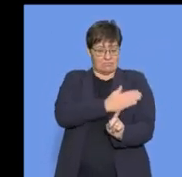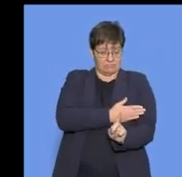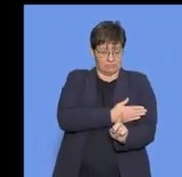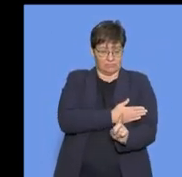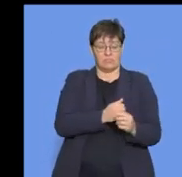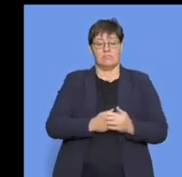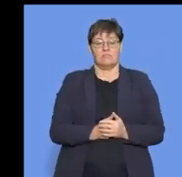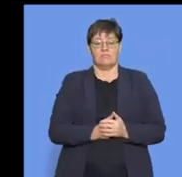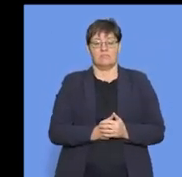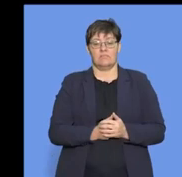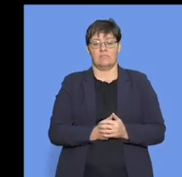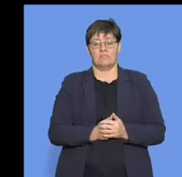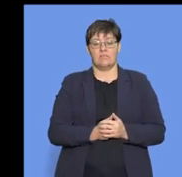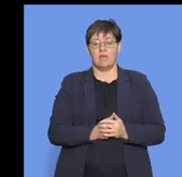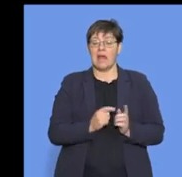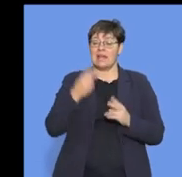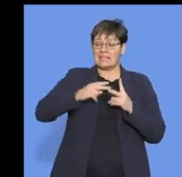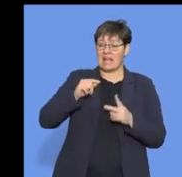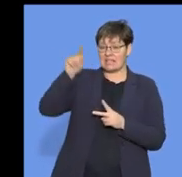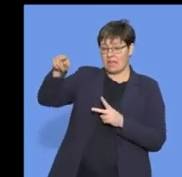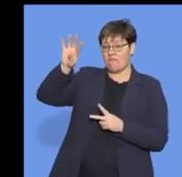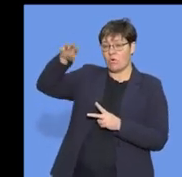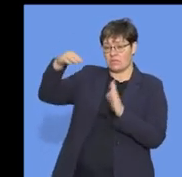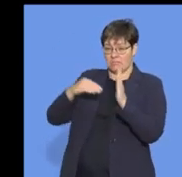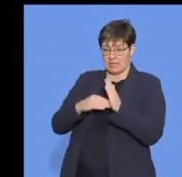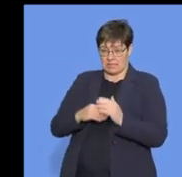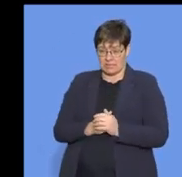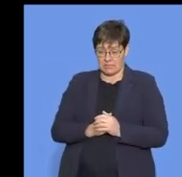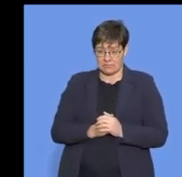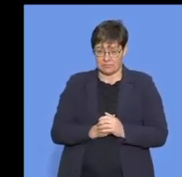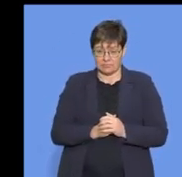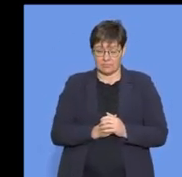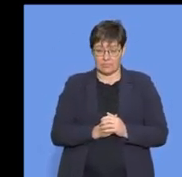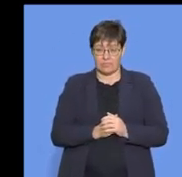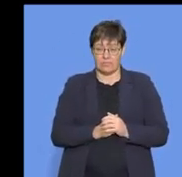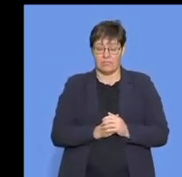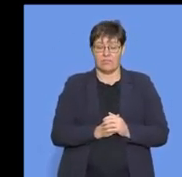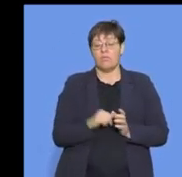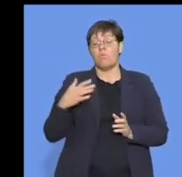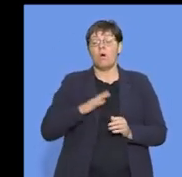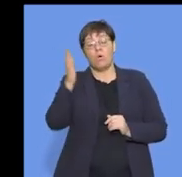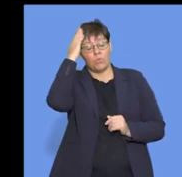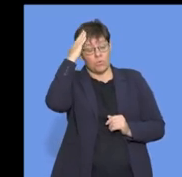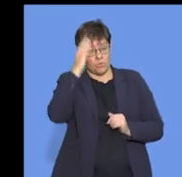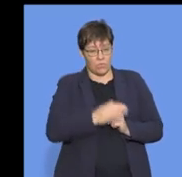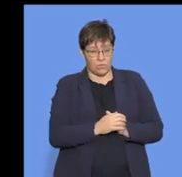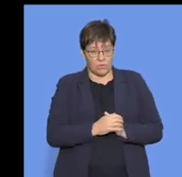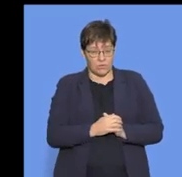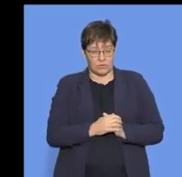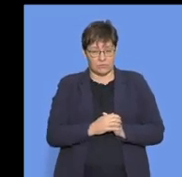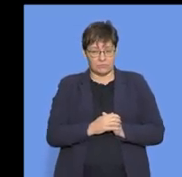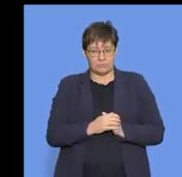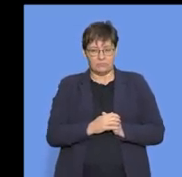here. And 14 meters away from the second goal post, that distance there. And they want to